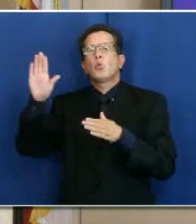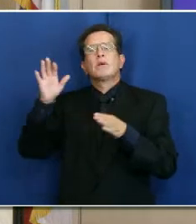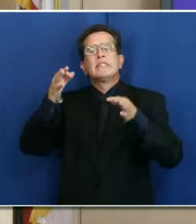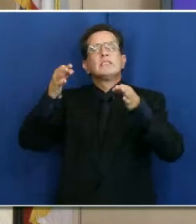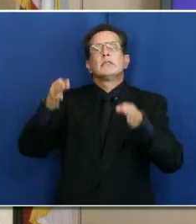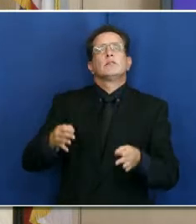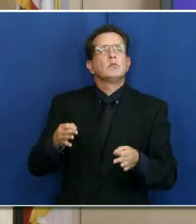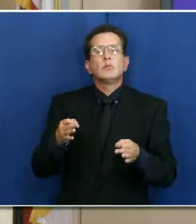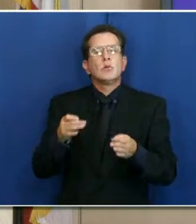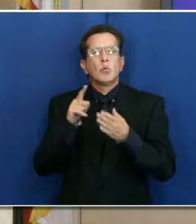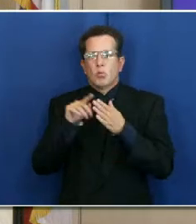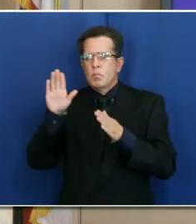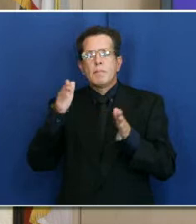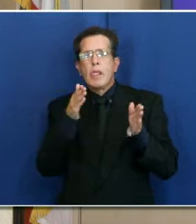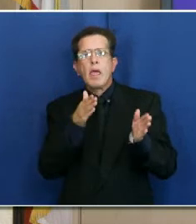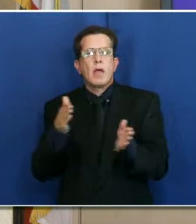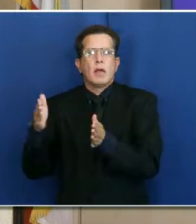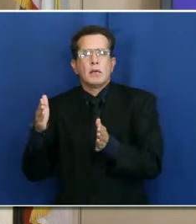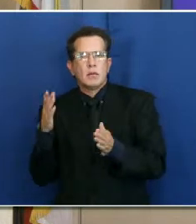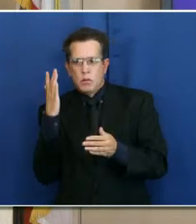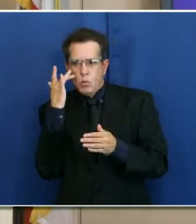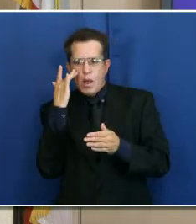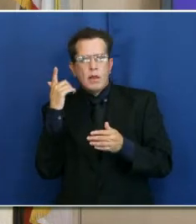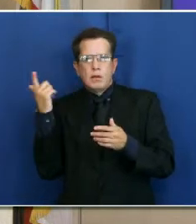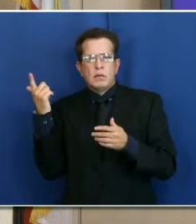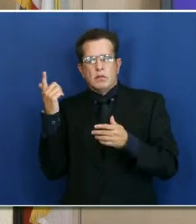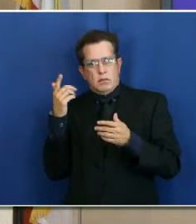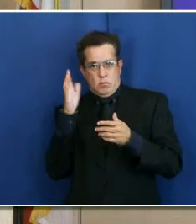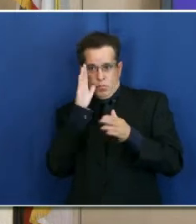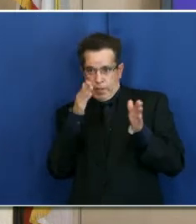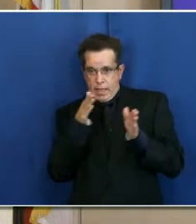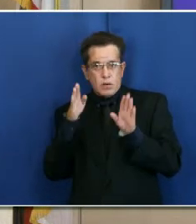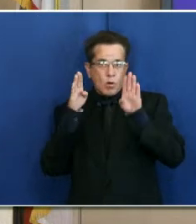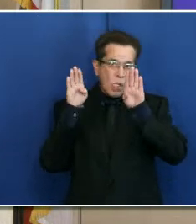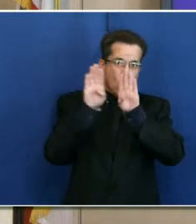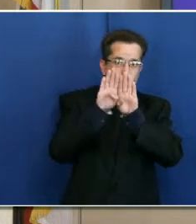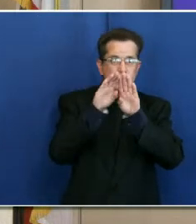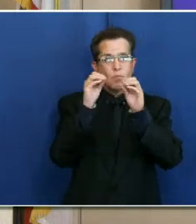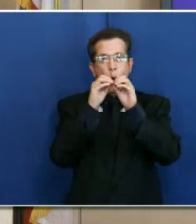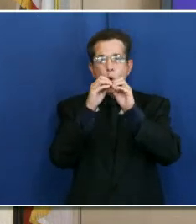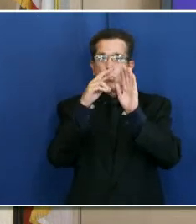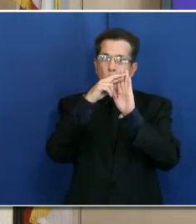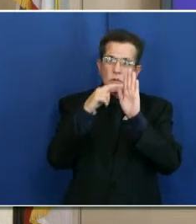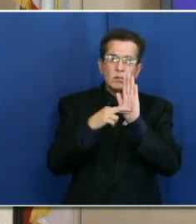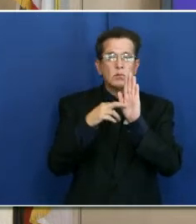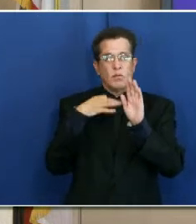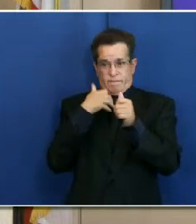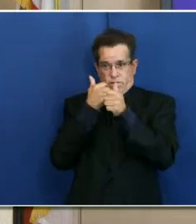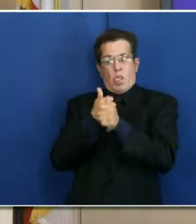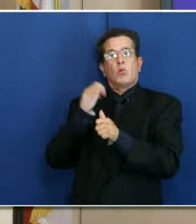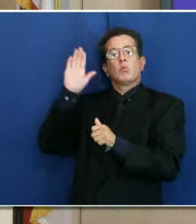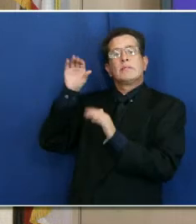in terms of why she decided not to be more restrictive with this reopening than the state